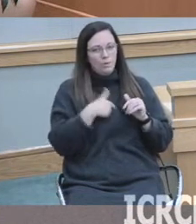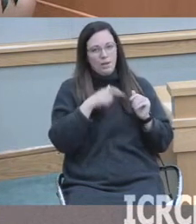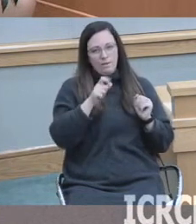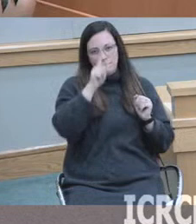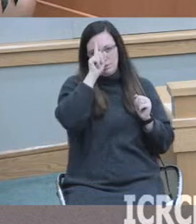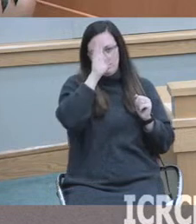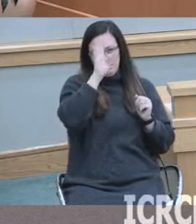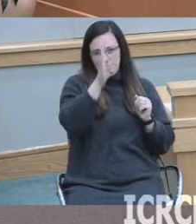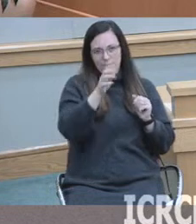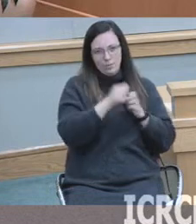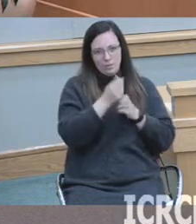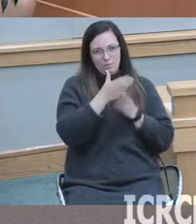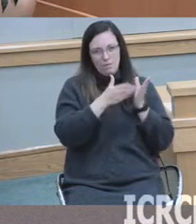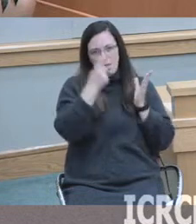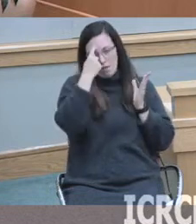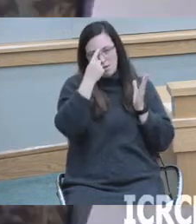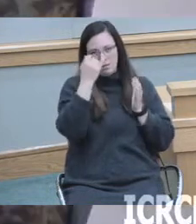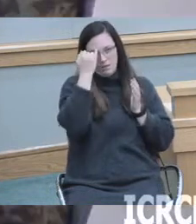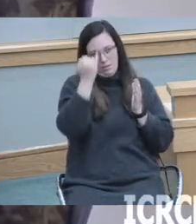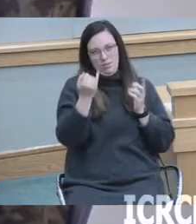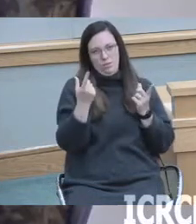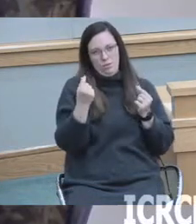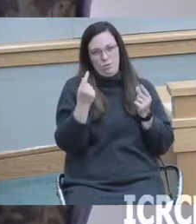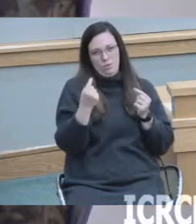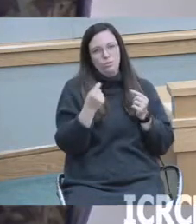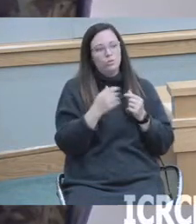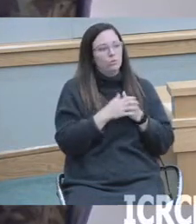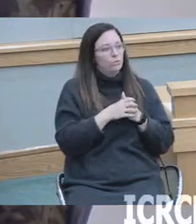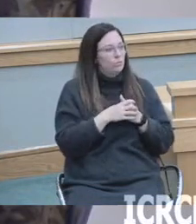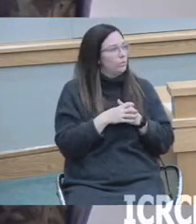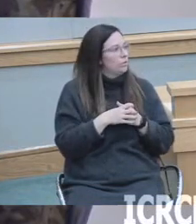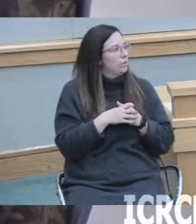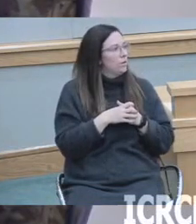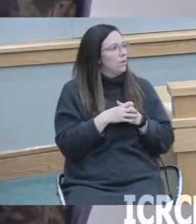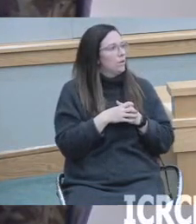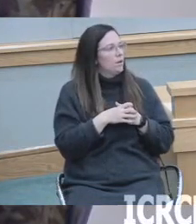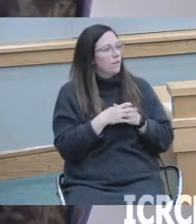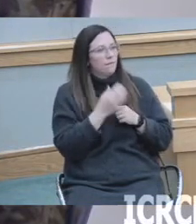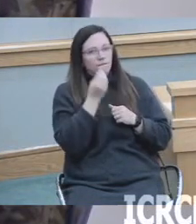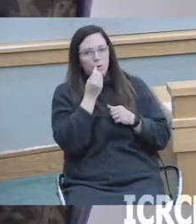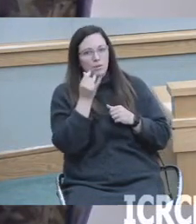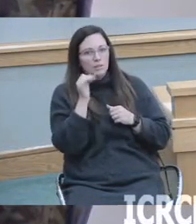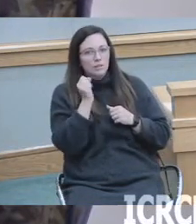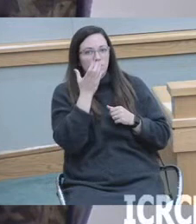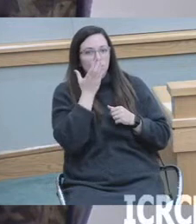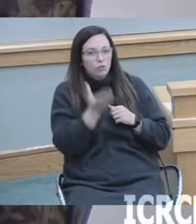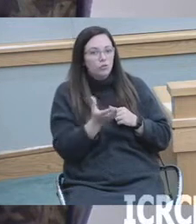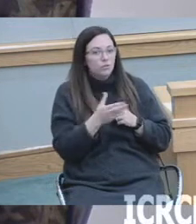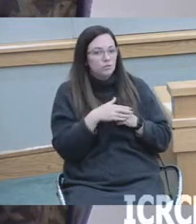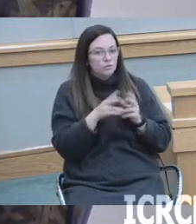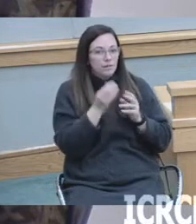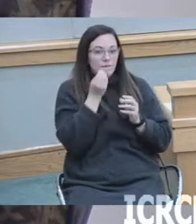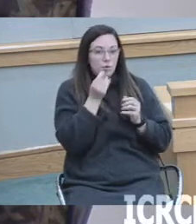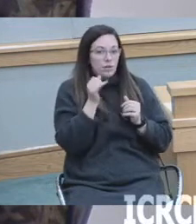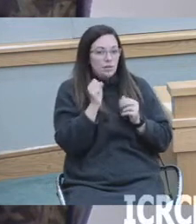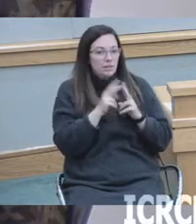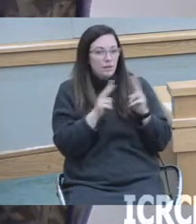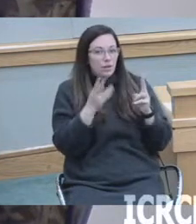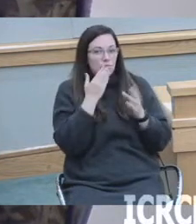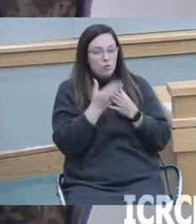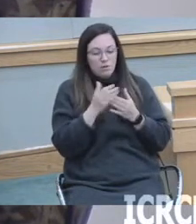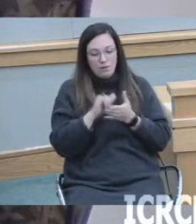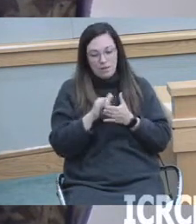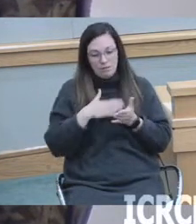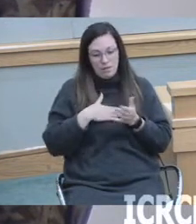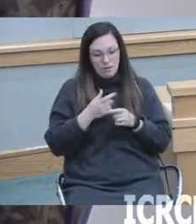some thoughts and ideas of what to do with them. Food's good, I'm just... Please? The food is very good. That's what I understand,